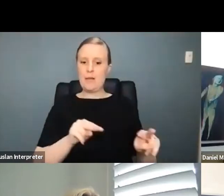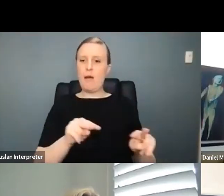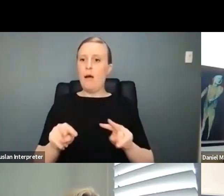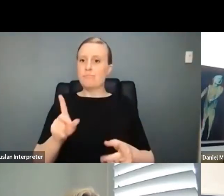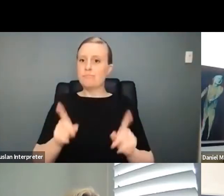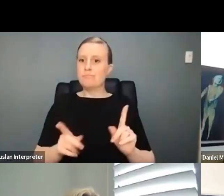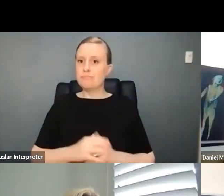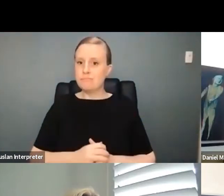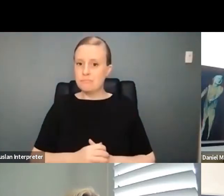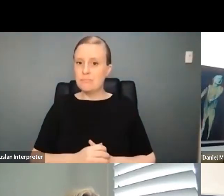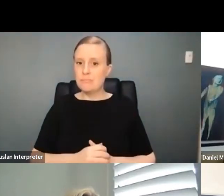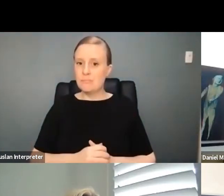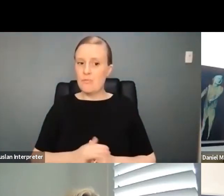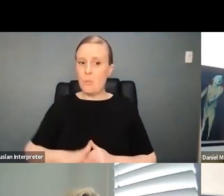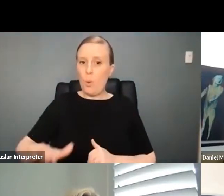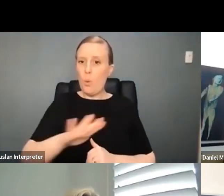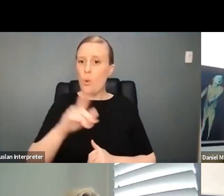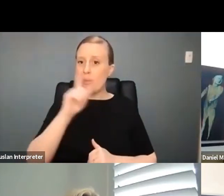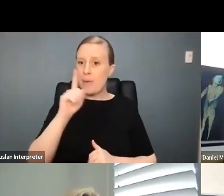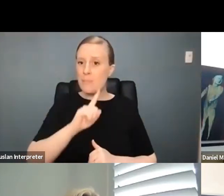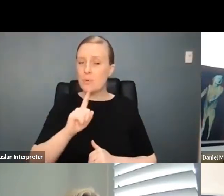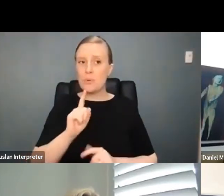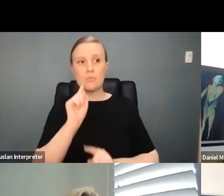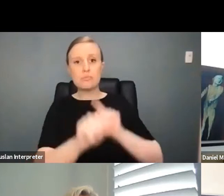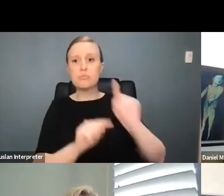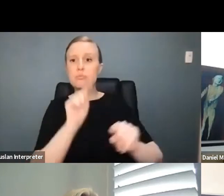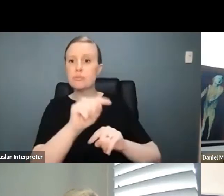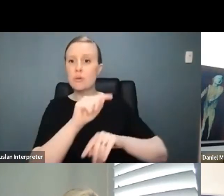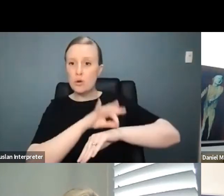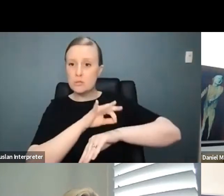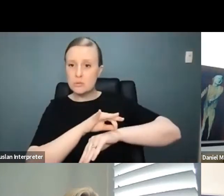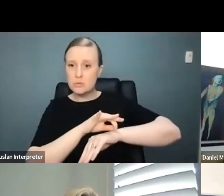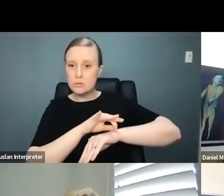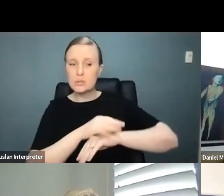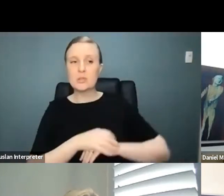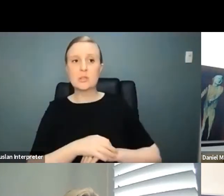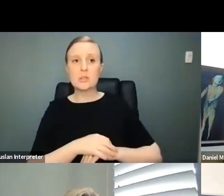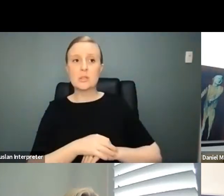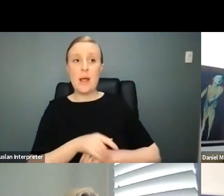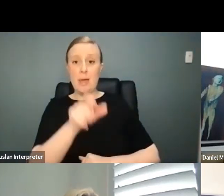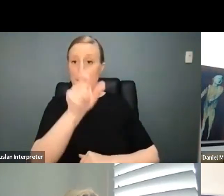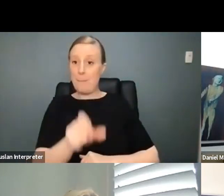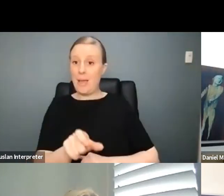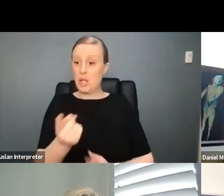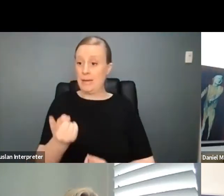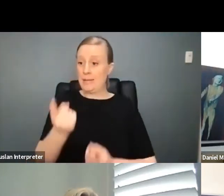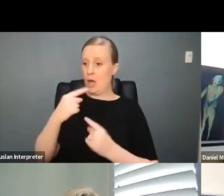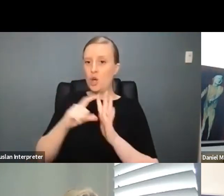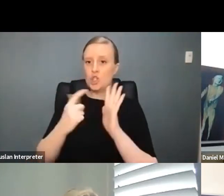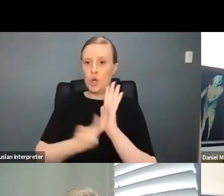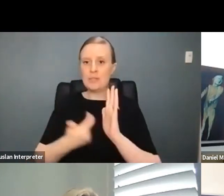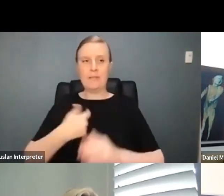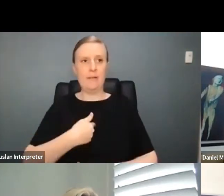90% of our cases, there was a difference between what was reported by the patient who presented to the emergency department and what was found